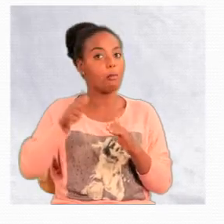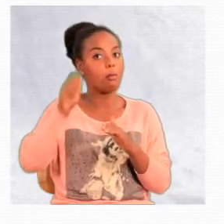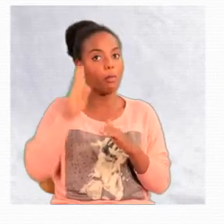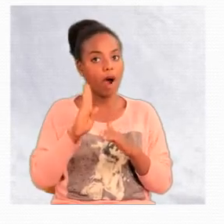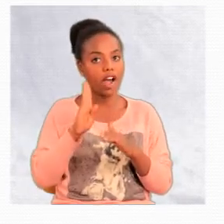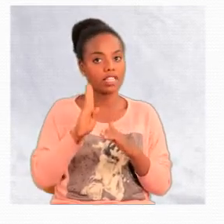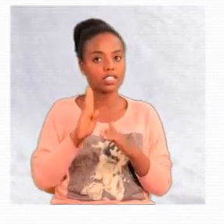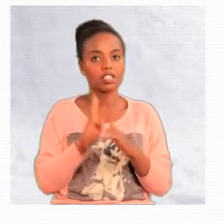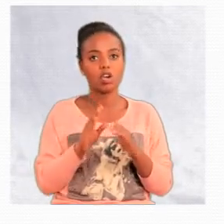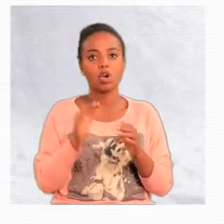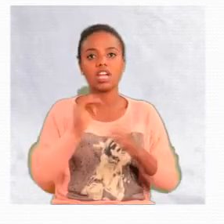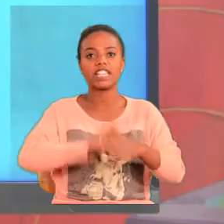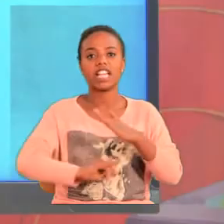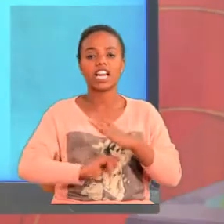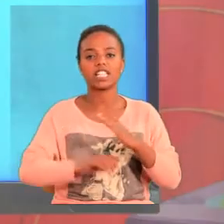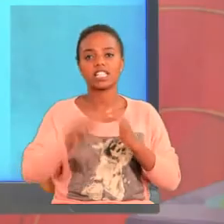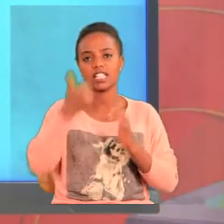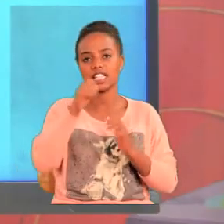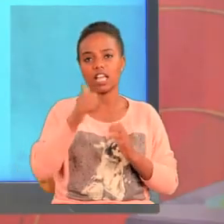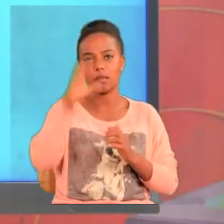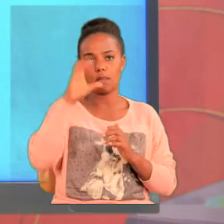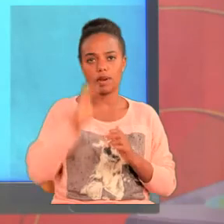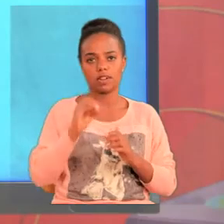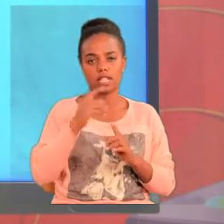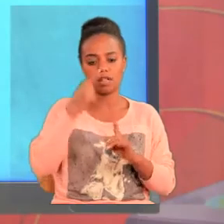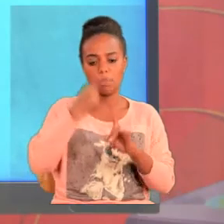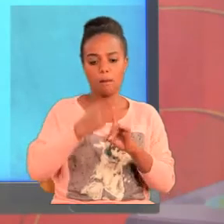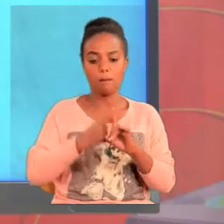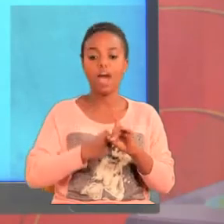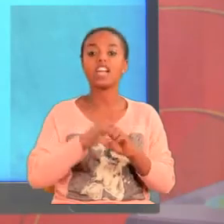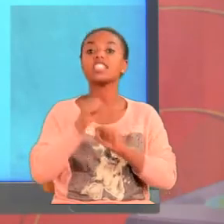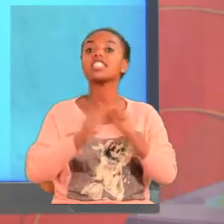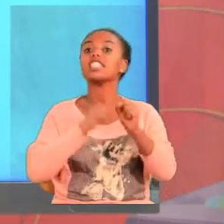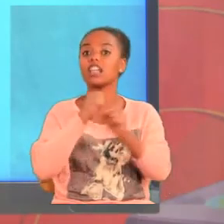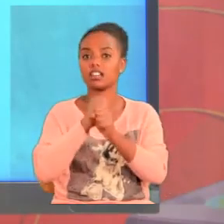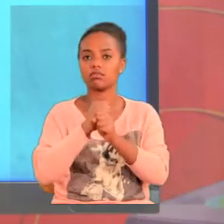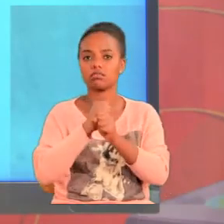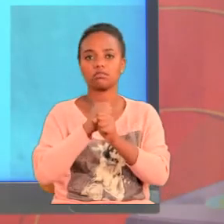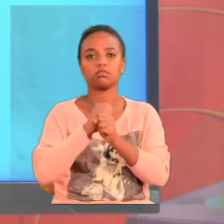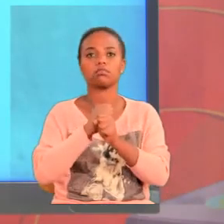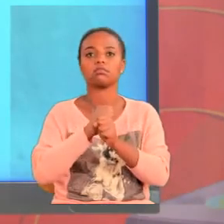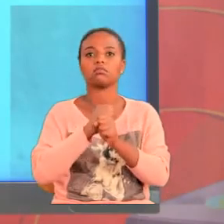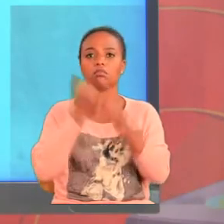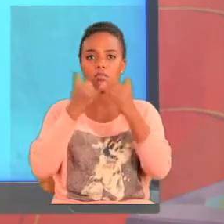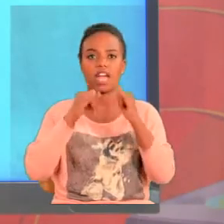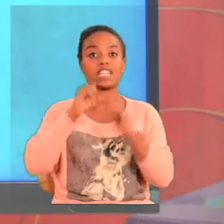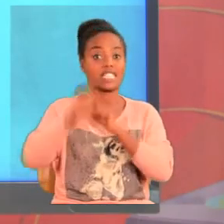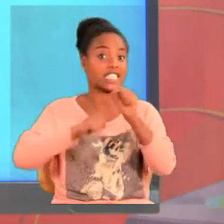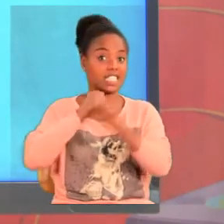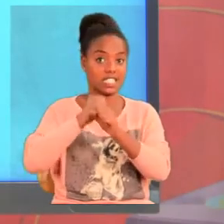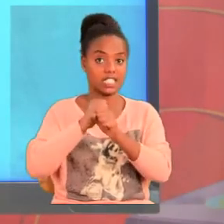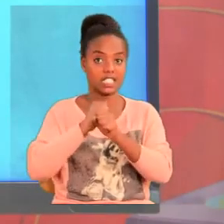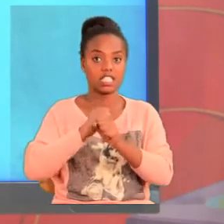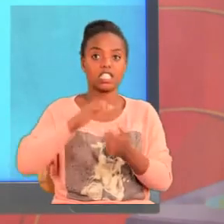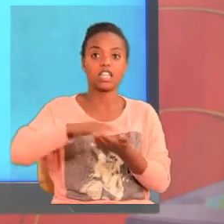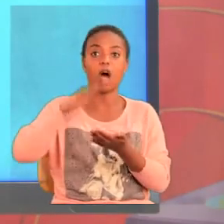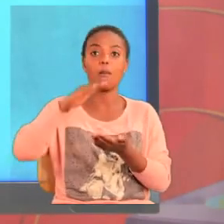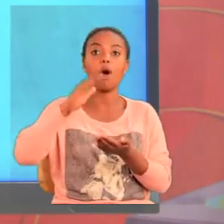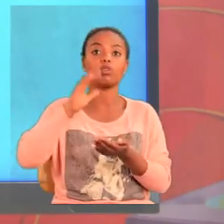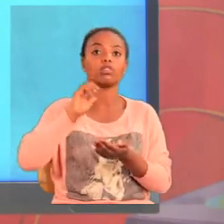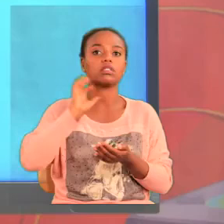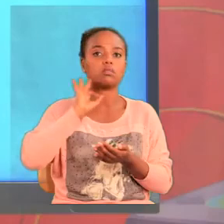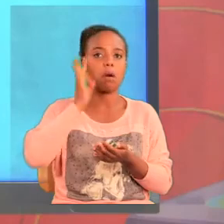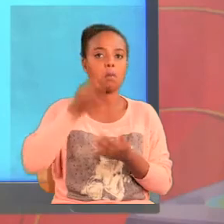of 10% per year, and find the amount and interest after